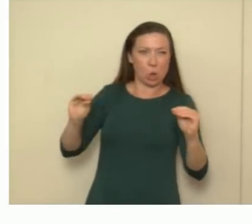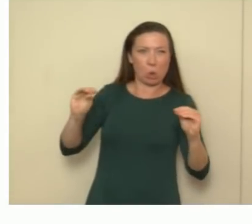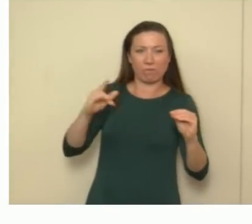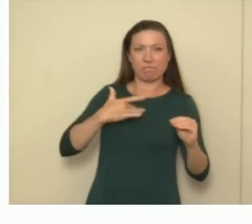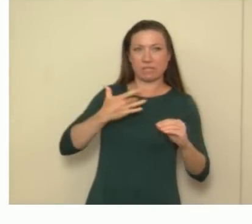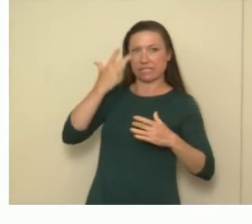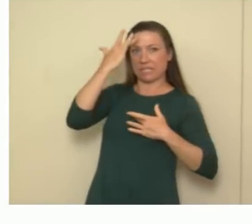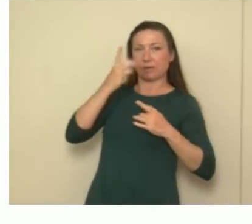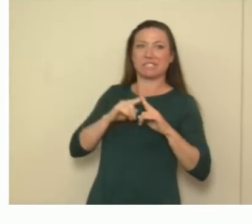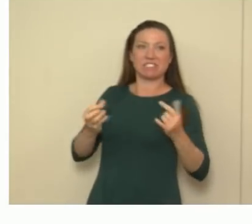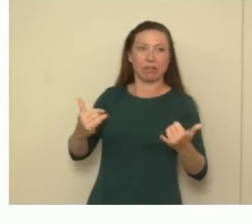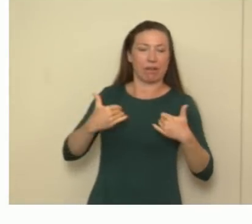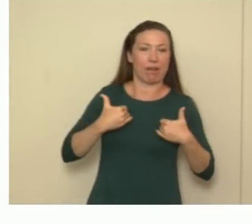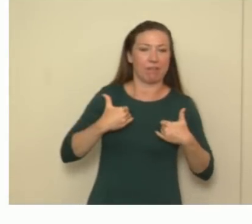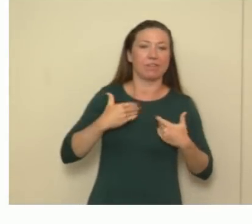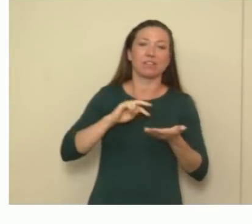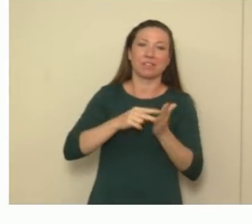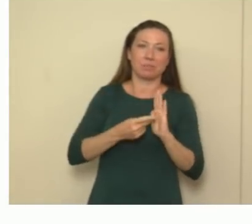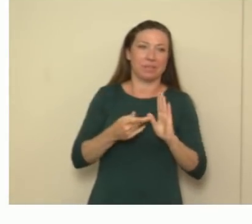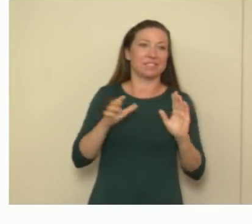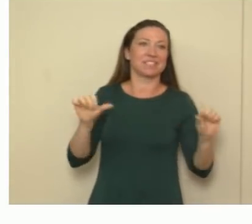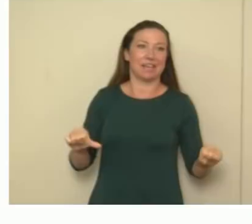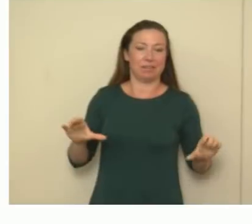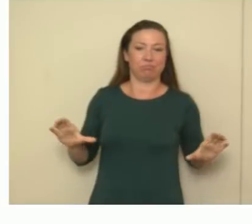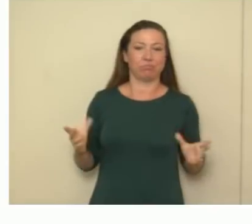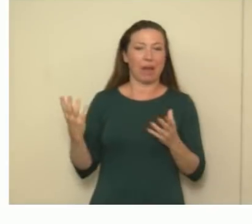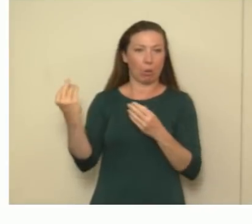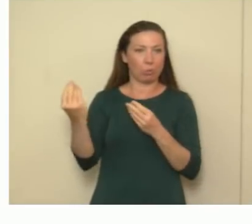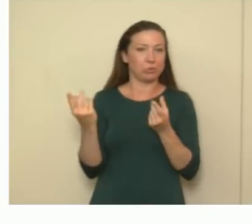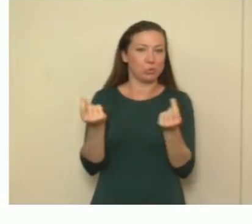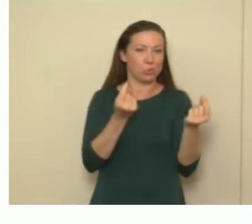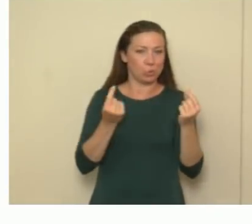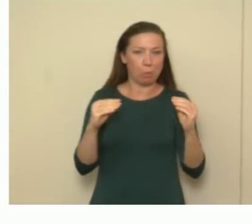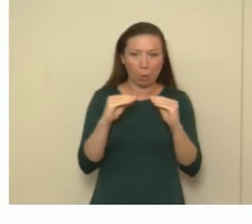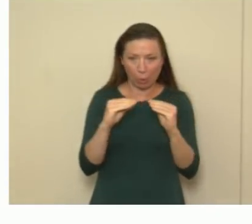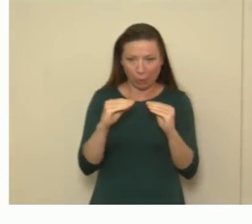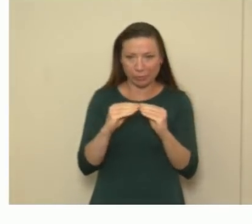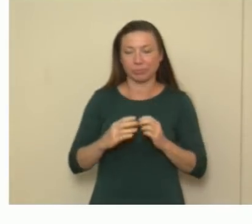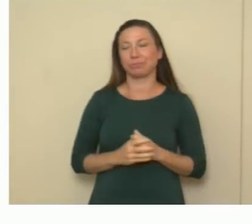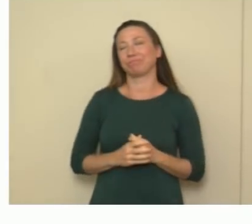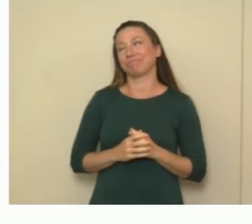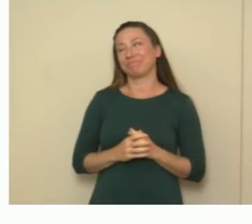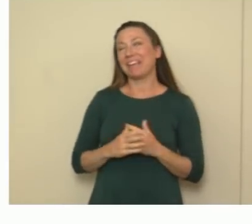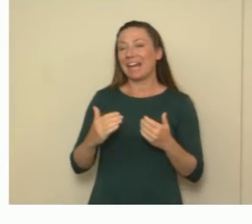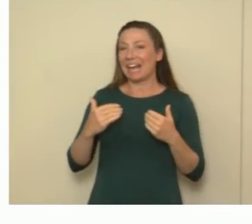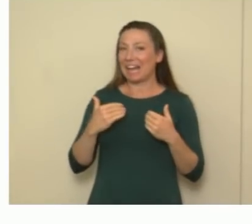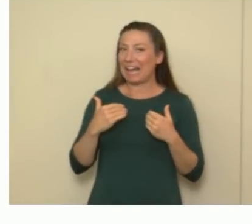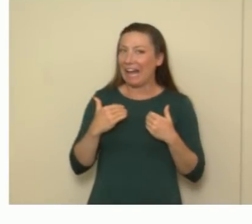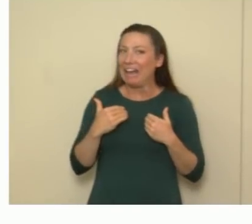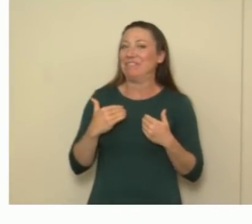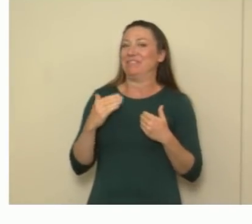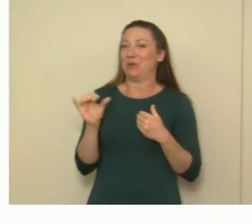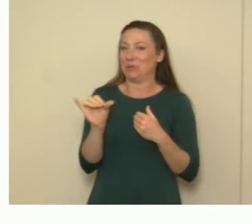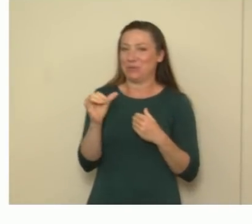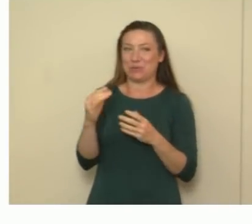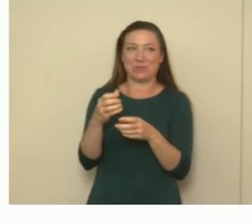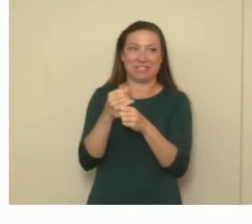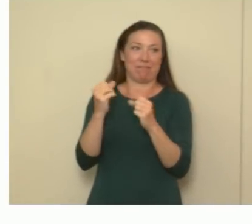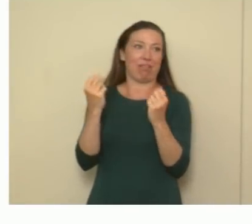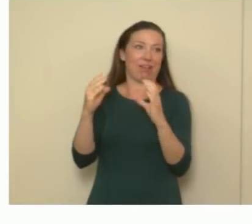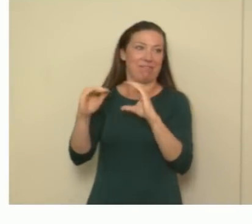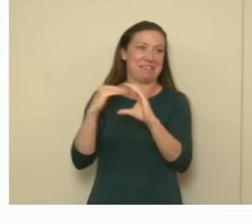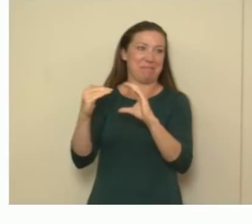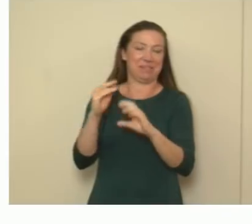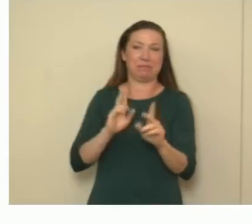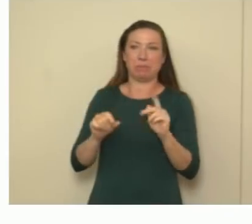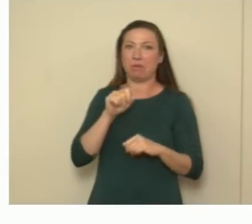the last thing, I get a lot of emails of people ratting out their friends and family members for the ways that they wear their masks. And a study came